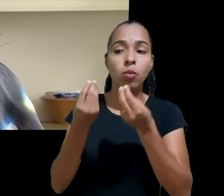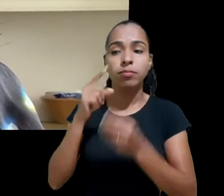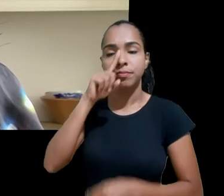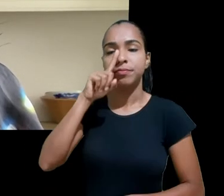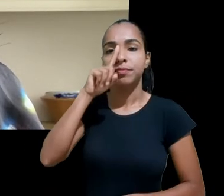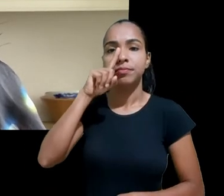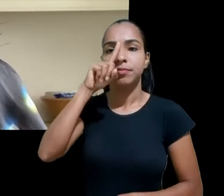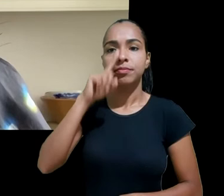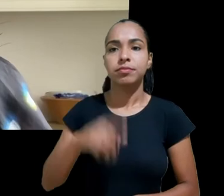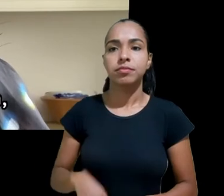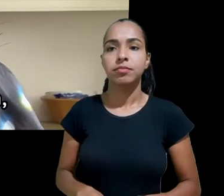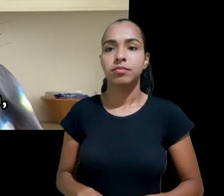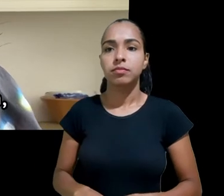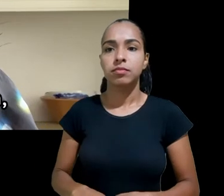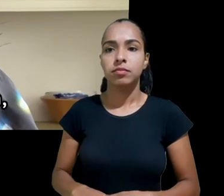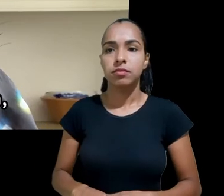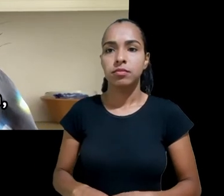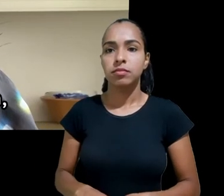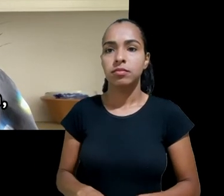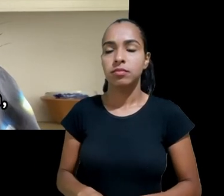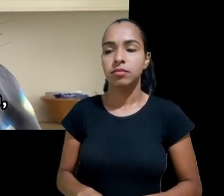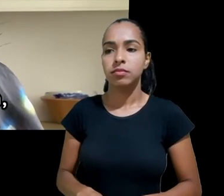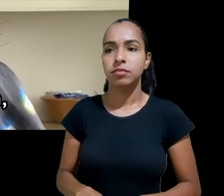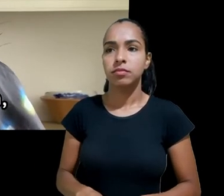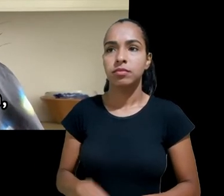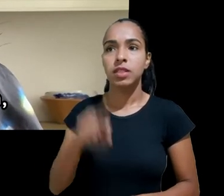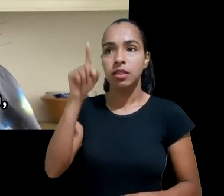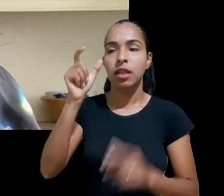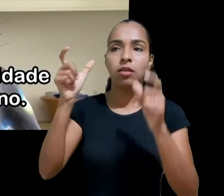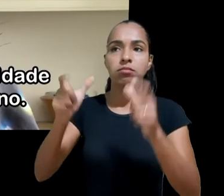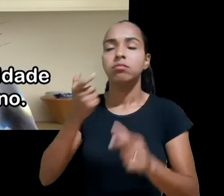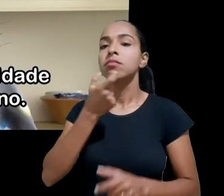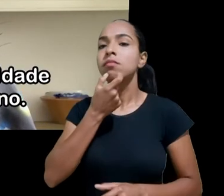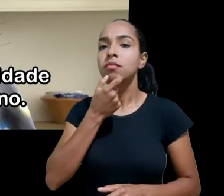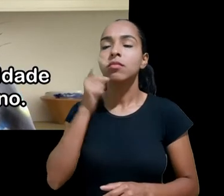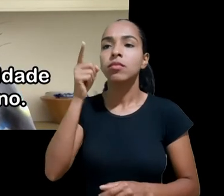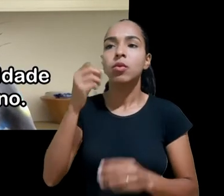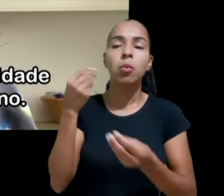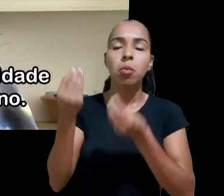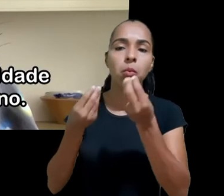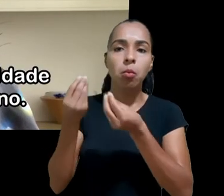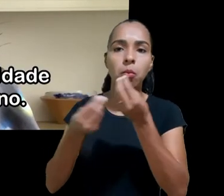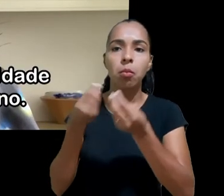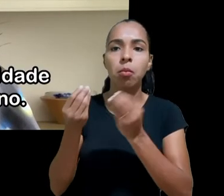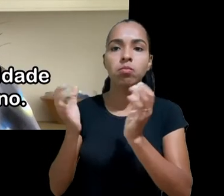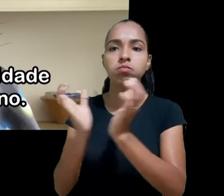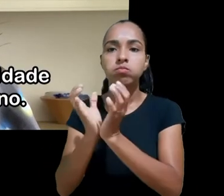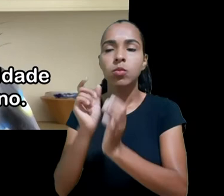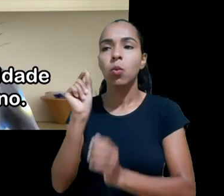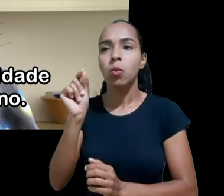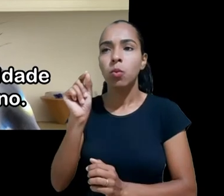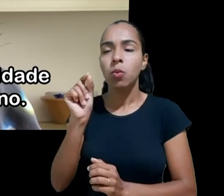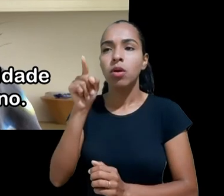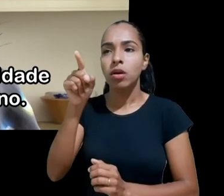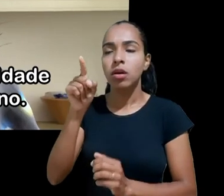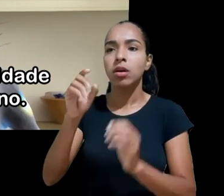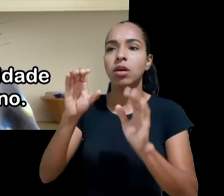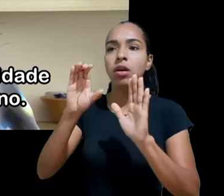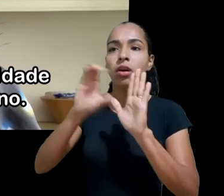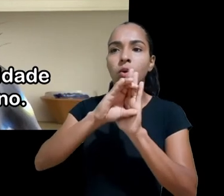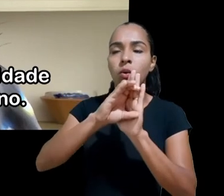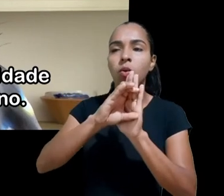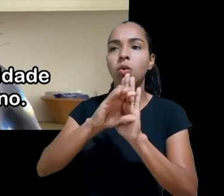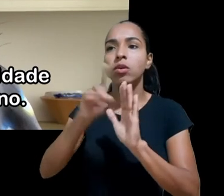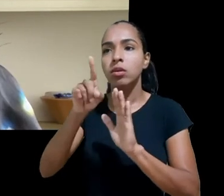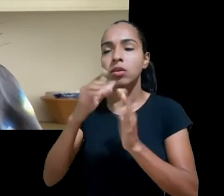that's what we've seen really championed by the Five Rights Foundation Parliament passed the Age Appropriate Desire Code which came into force in